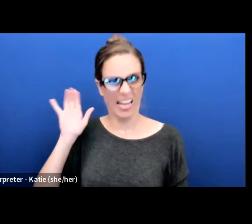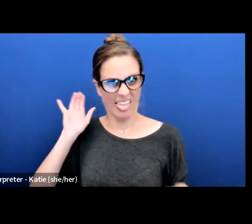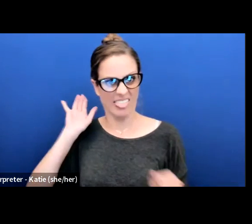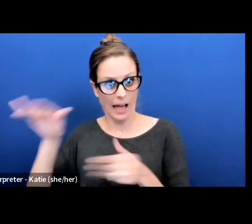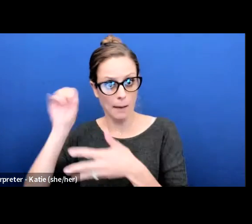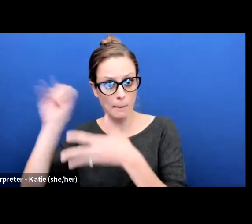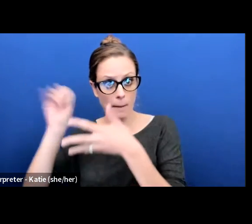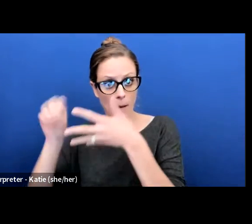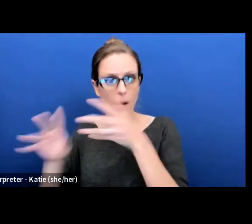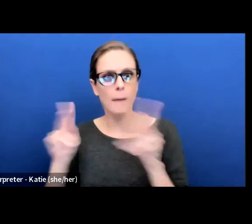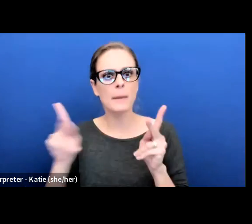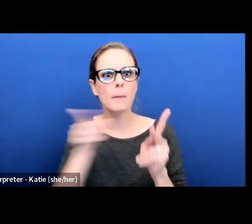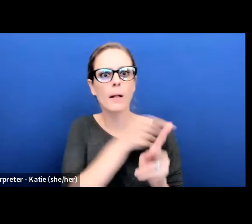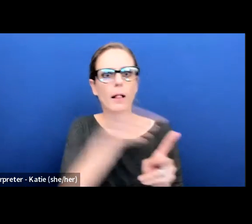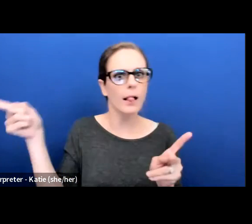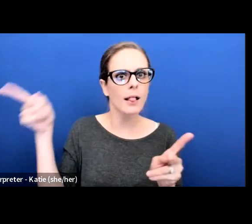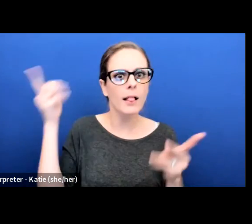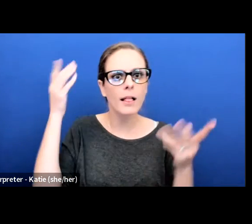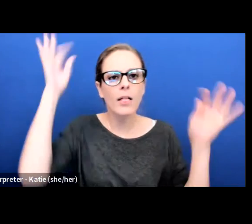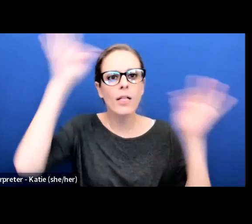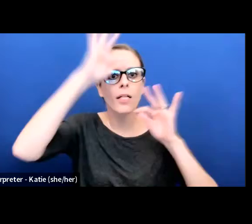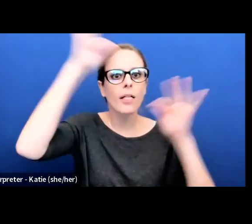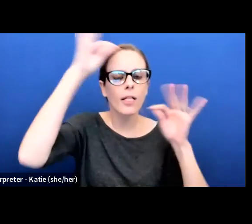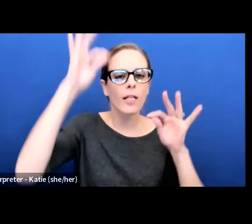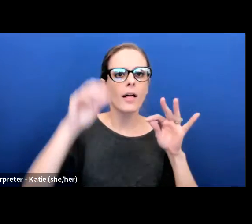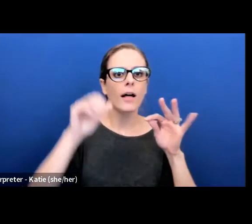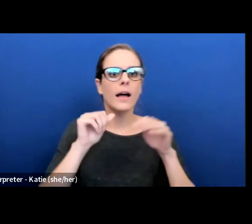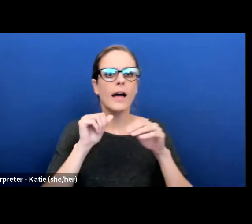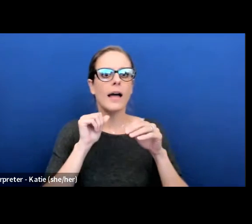and don't get to, especially communities of color.